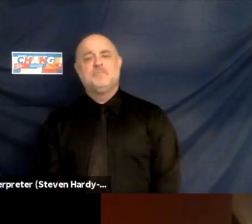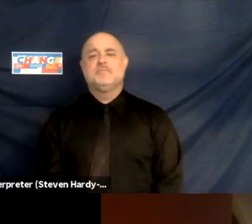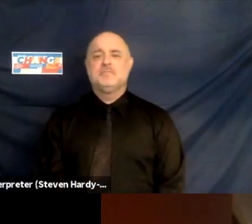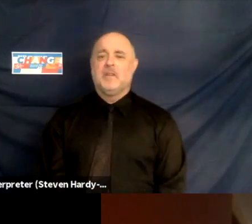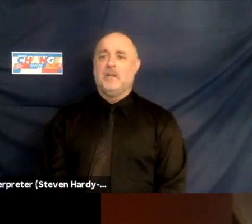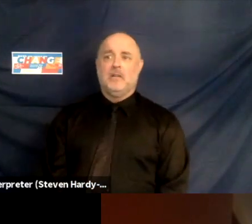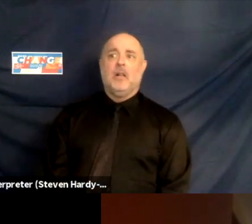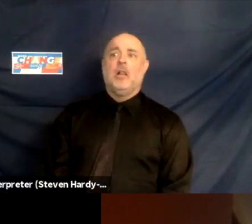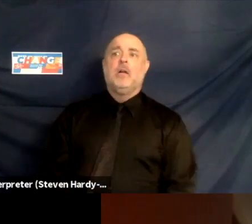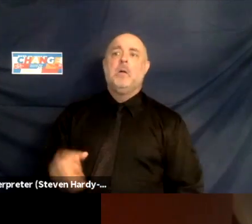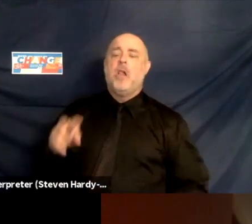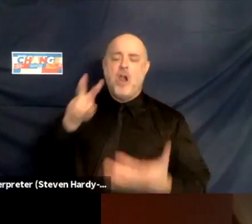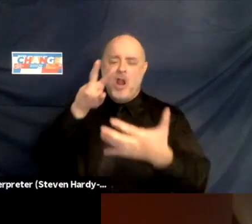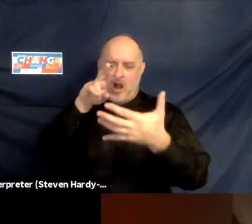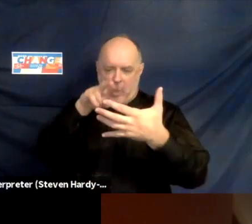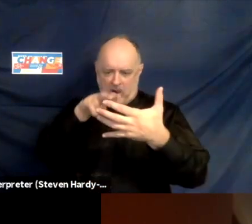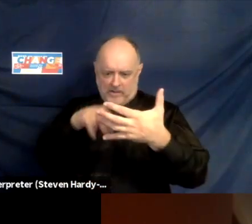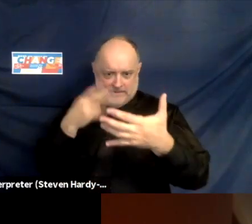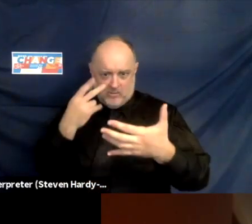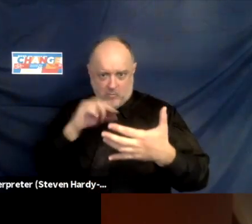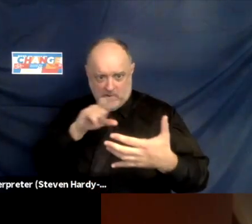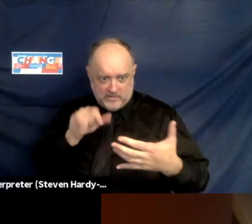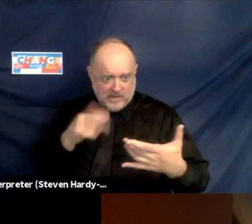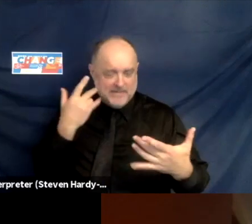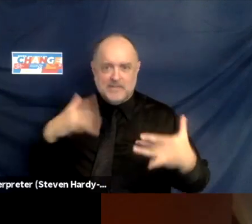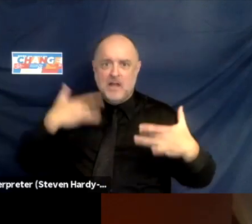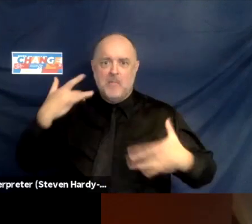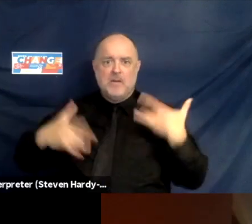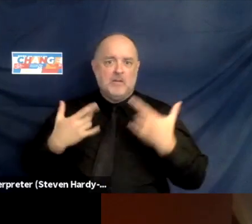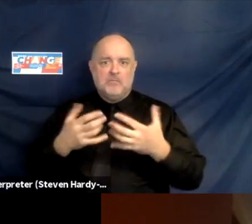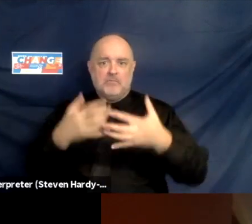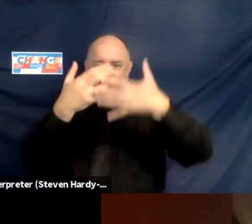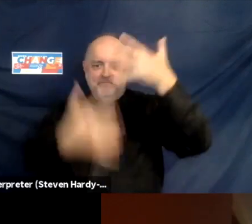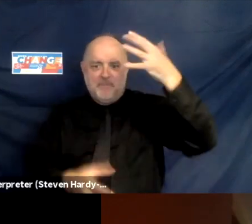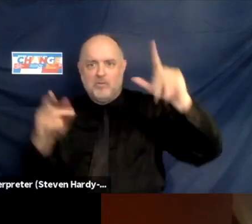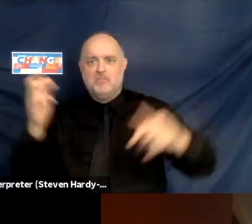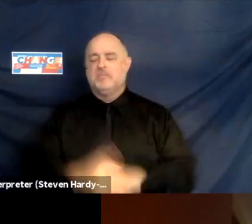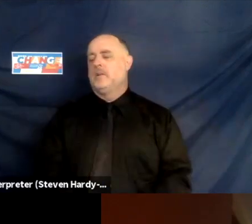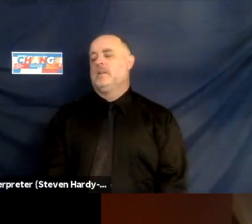any questions. I'm really excited by this lineup. You know, we have some of the folks like